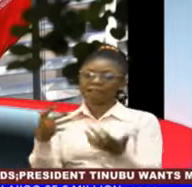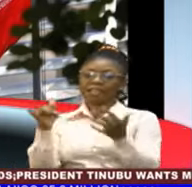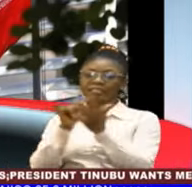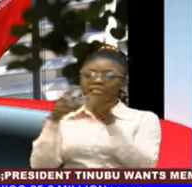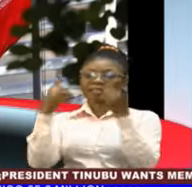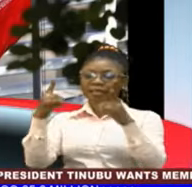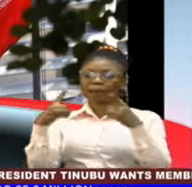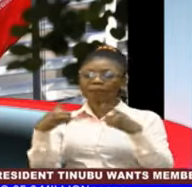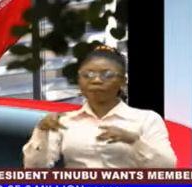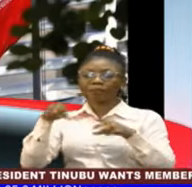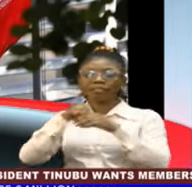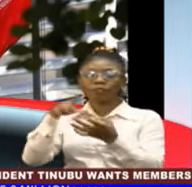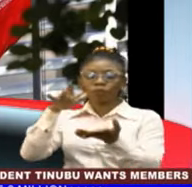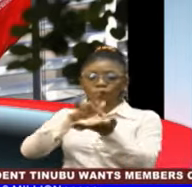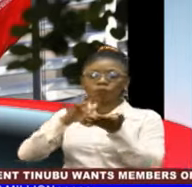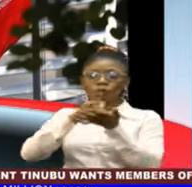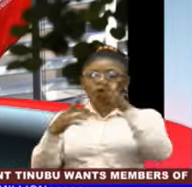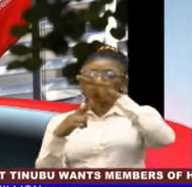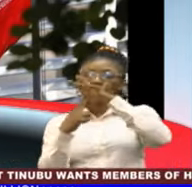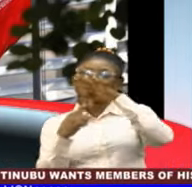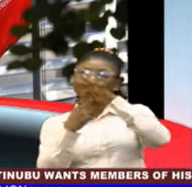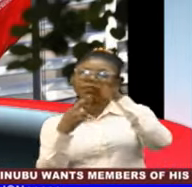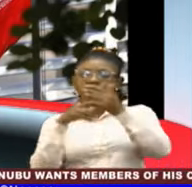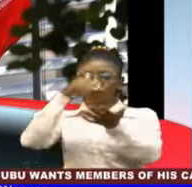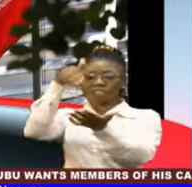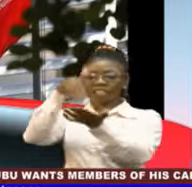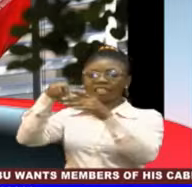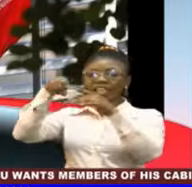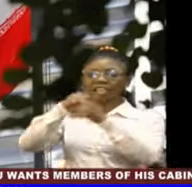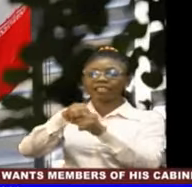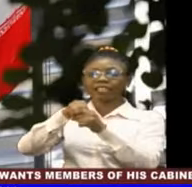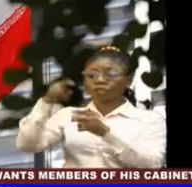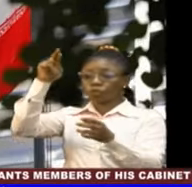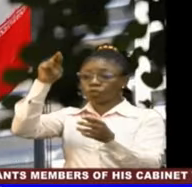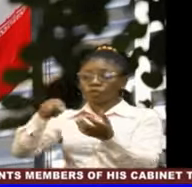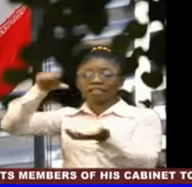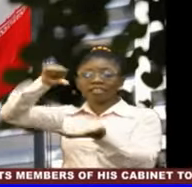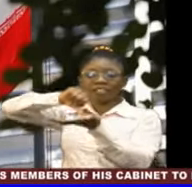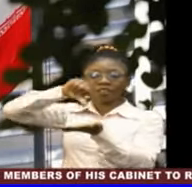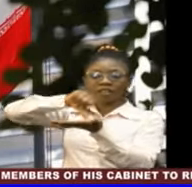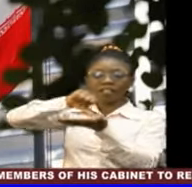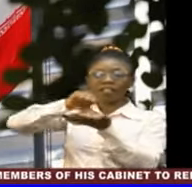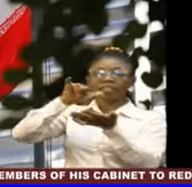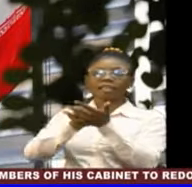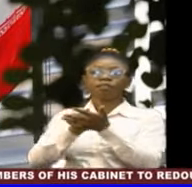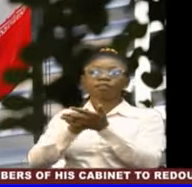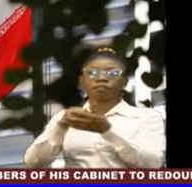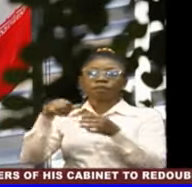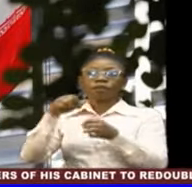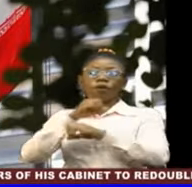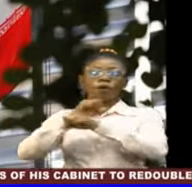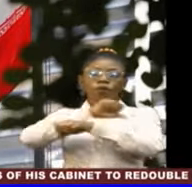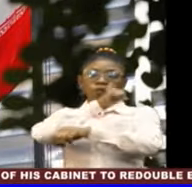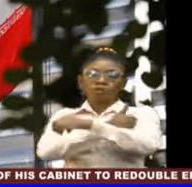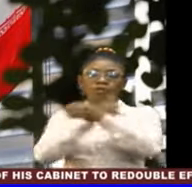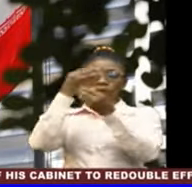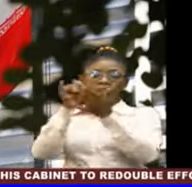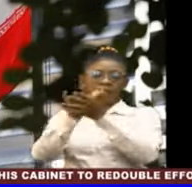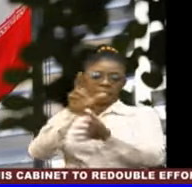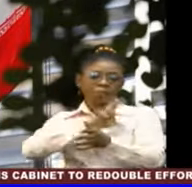drug rehabilitation center in northern Iran. Authorities have said the blaze erupted early hours of Friday